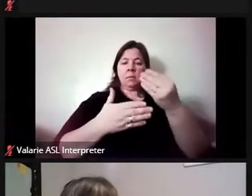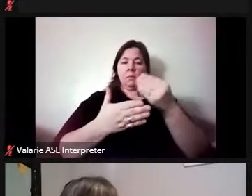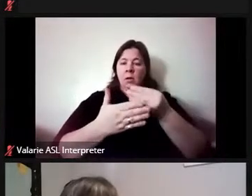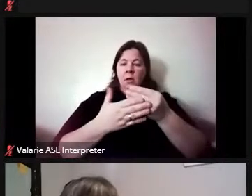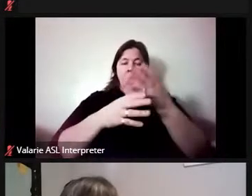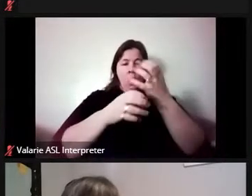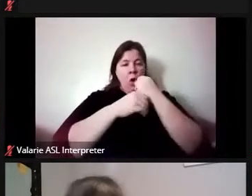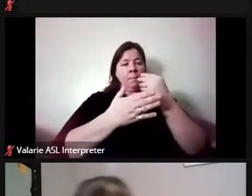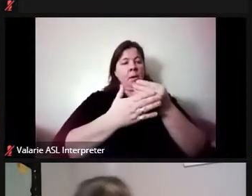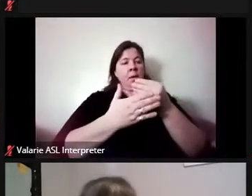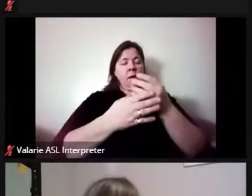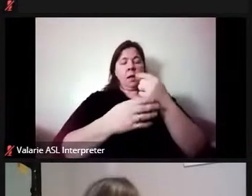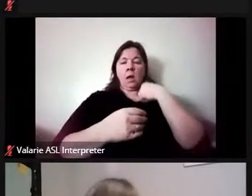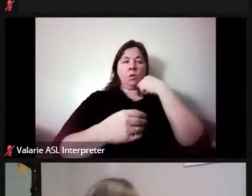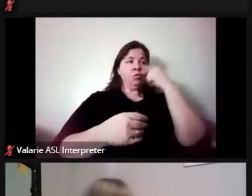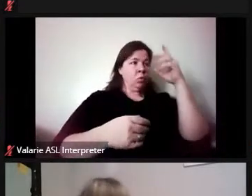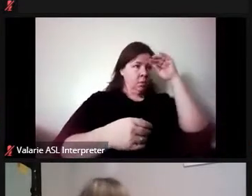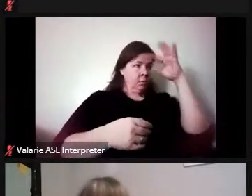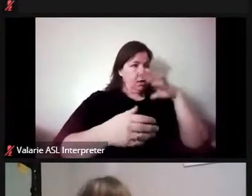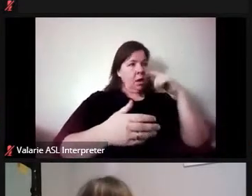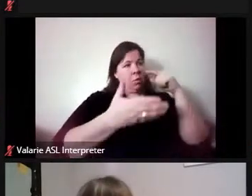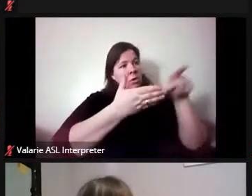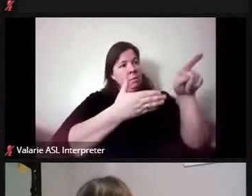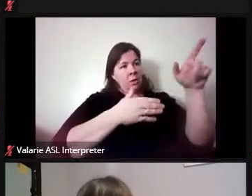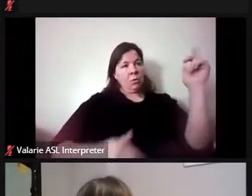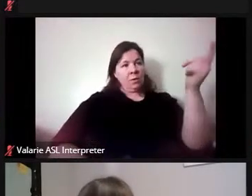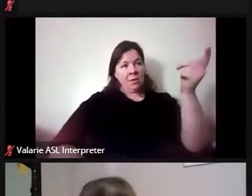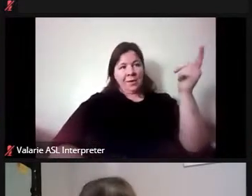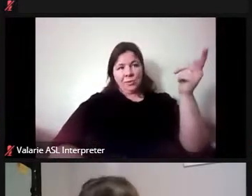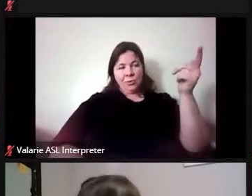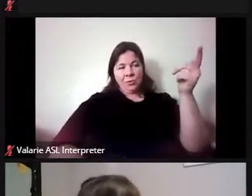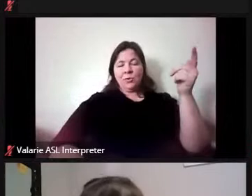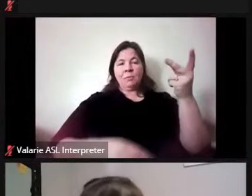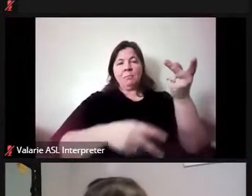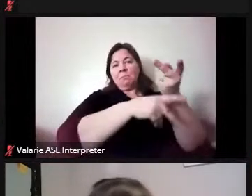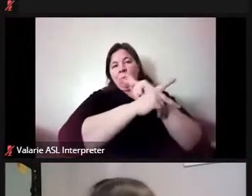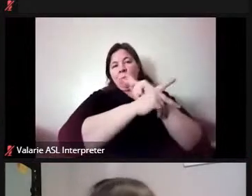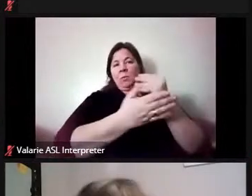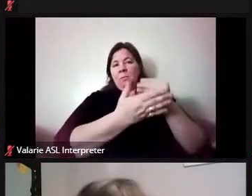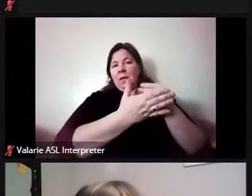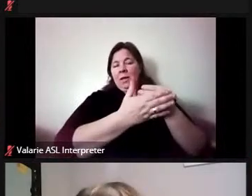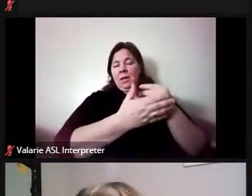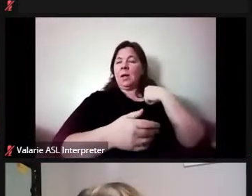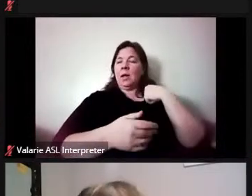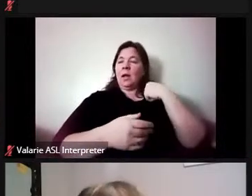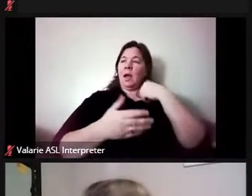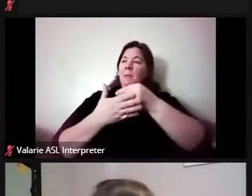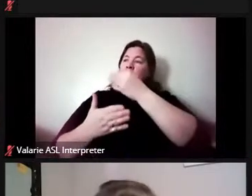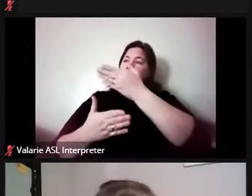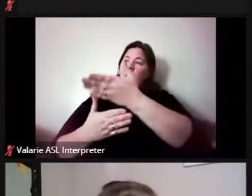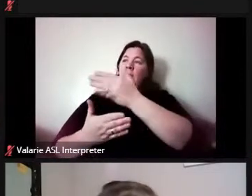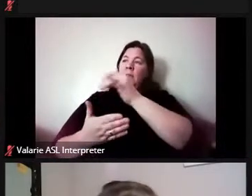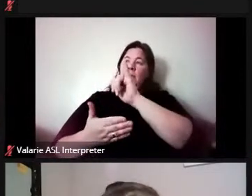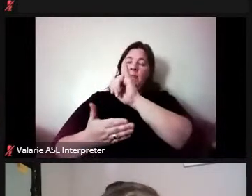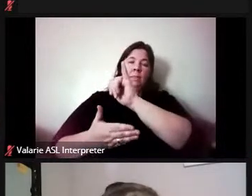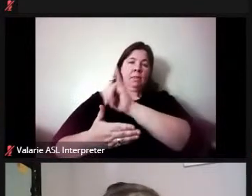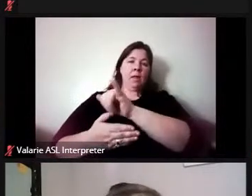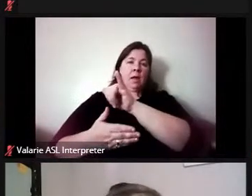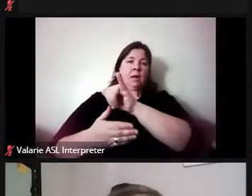and I told that guy I will pay you later. you know. So I bought that money and